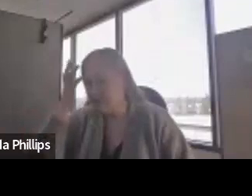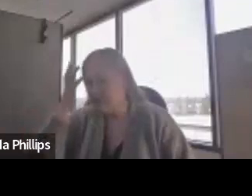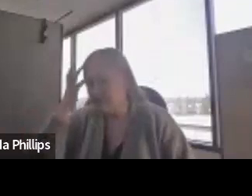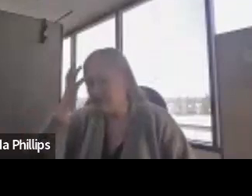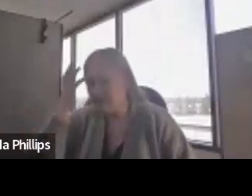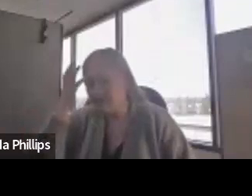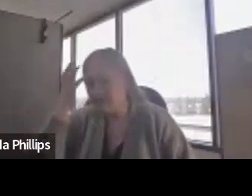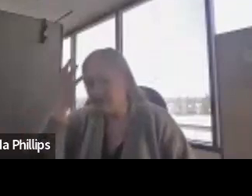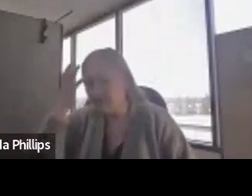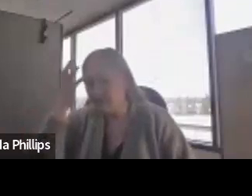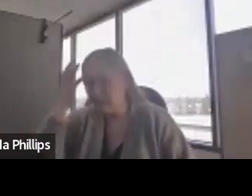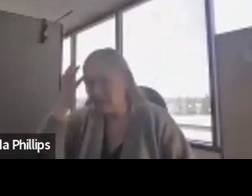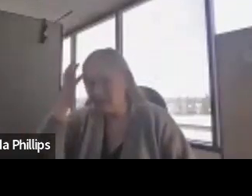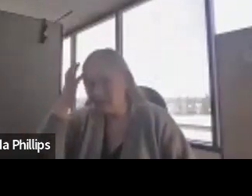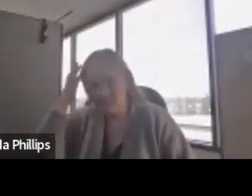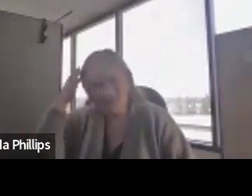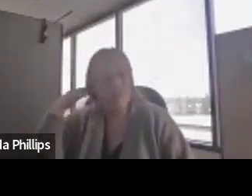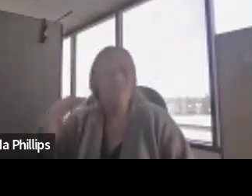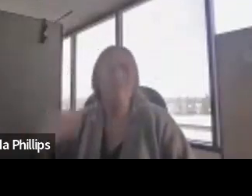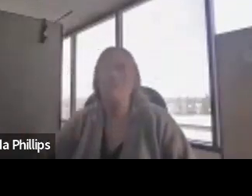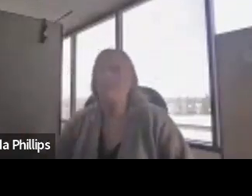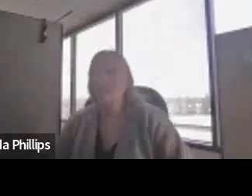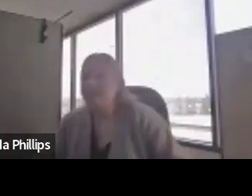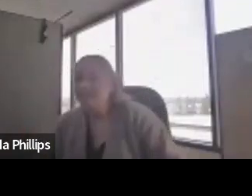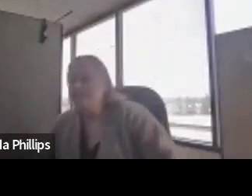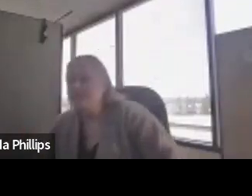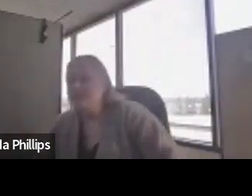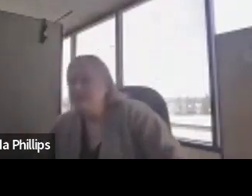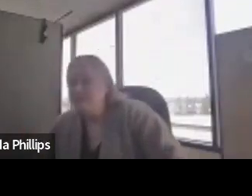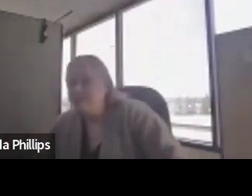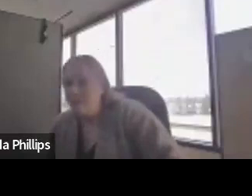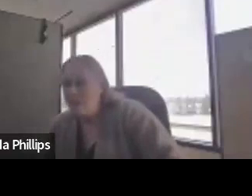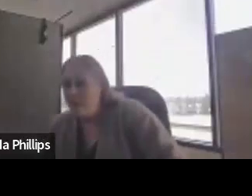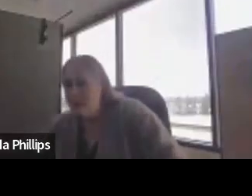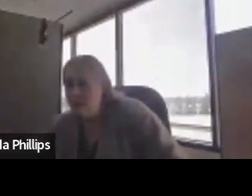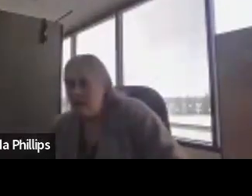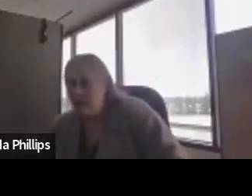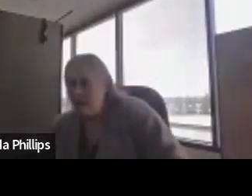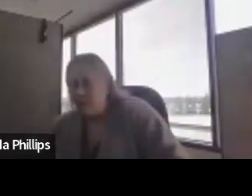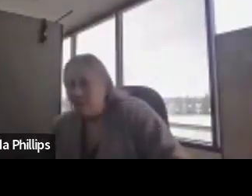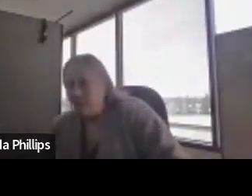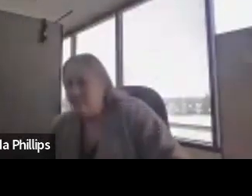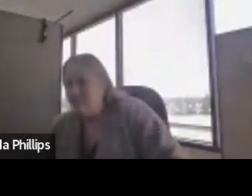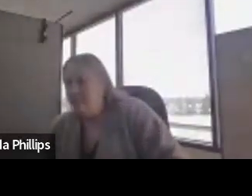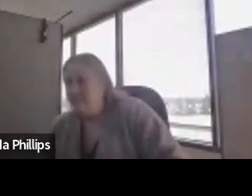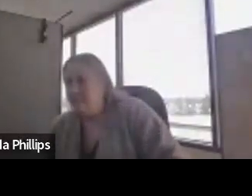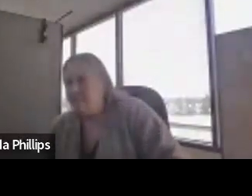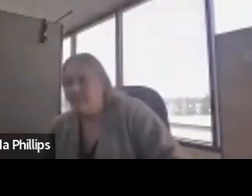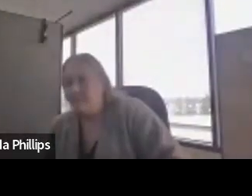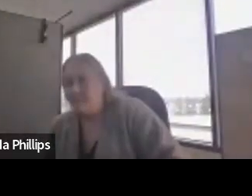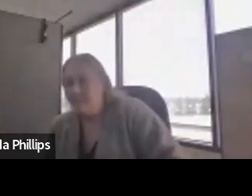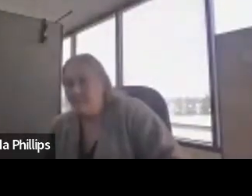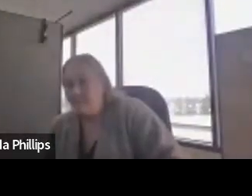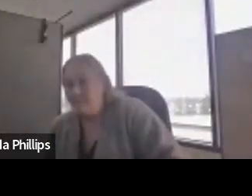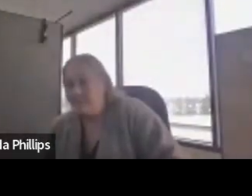like a full revendorization? There's just details and information that we need to know in order to accomplish the last aspects of the rate study, because